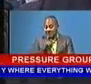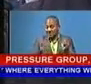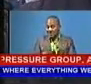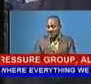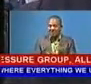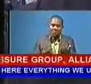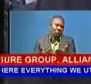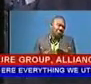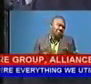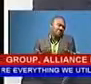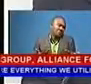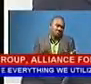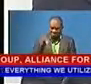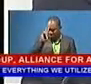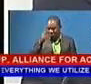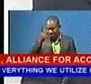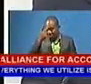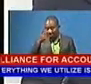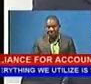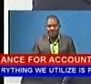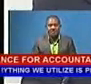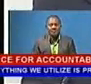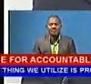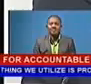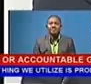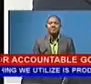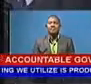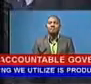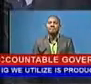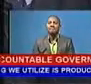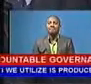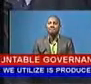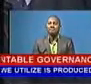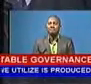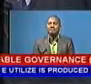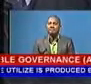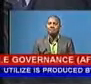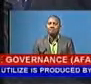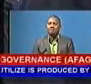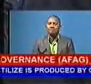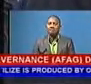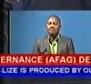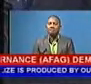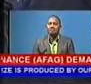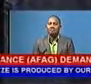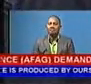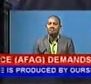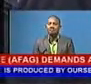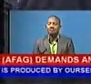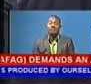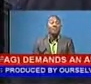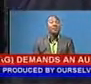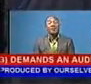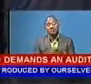otherwise it gives a wrong impression. So subject to that, and subject to the